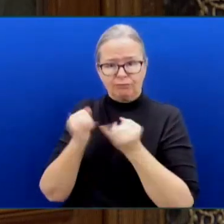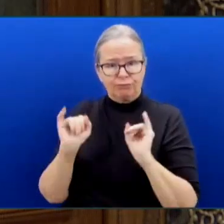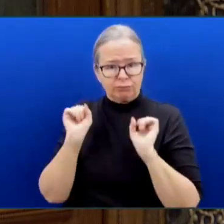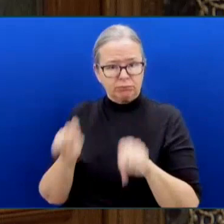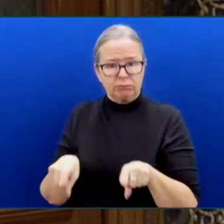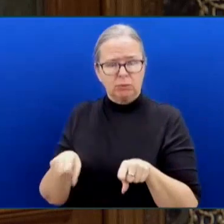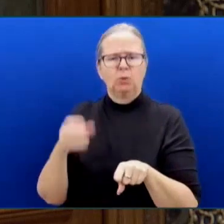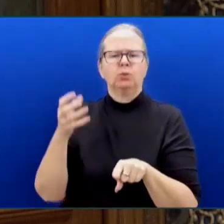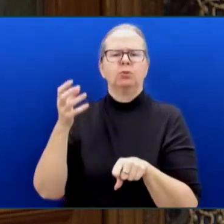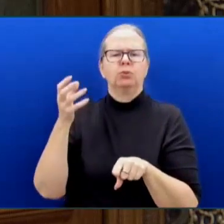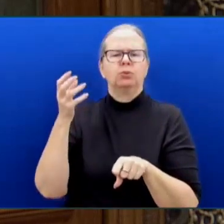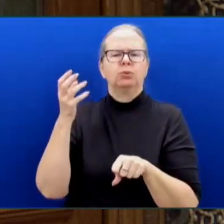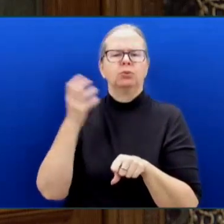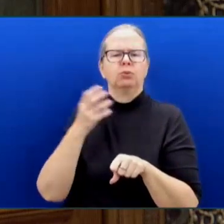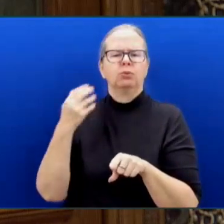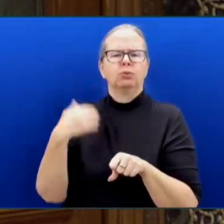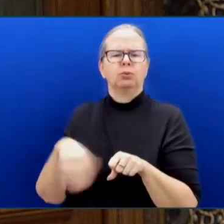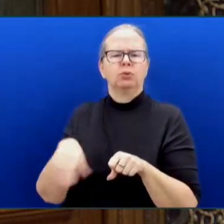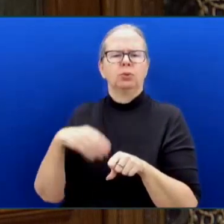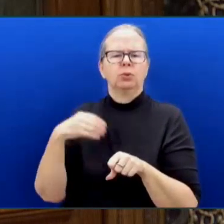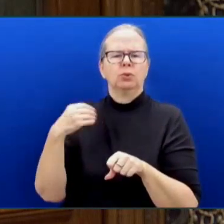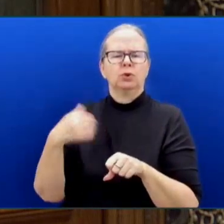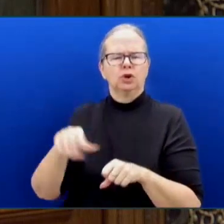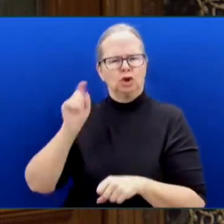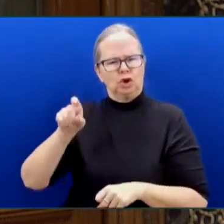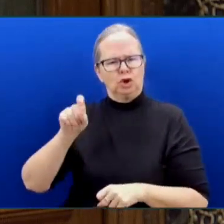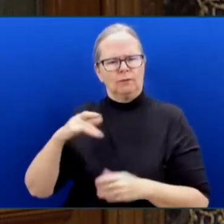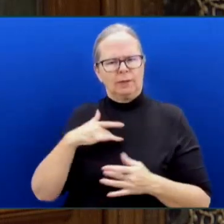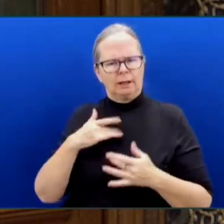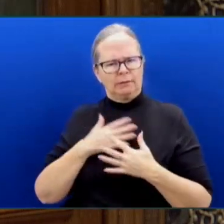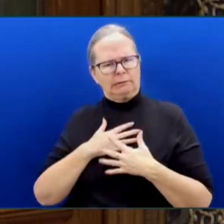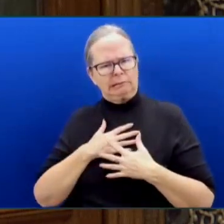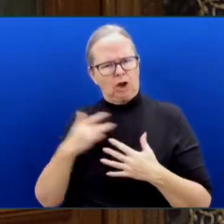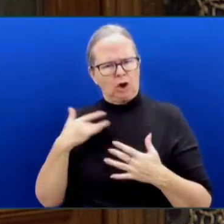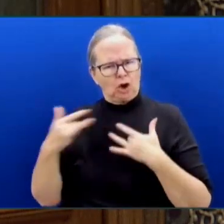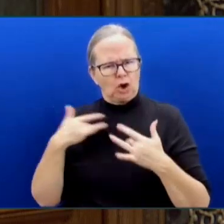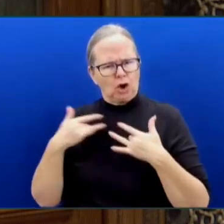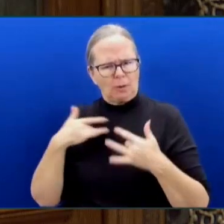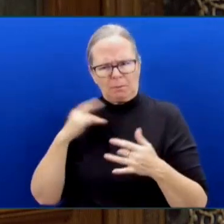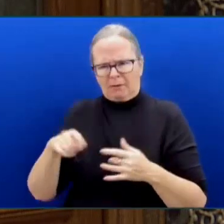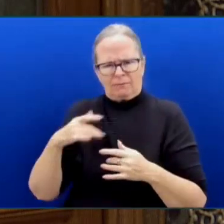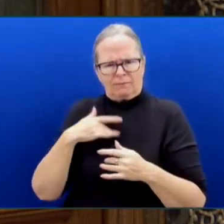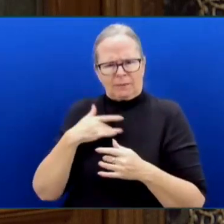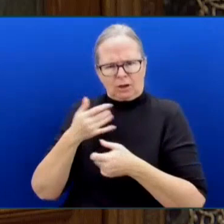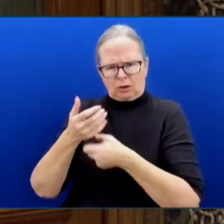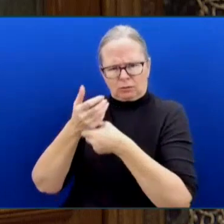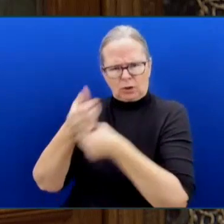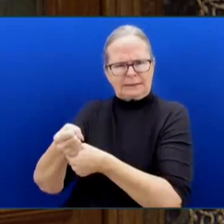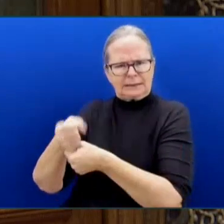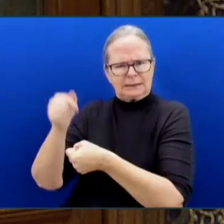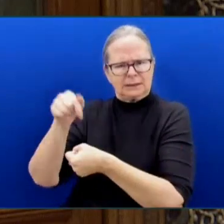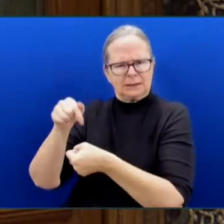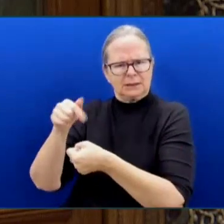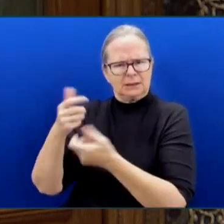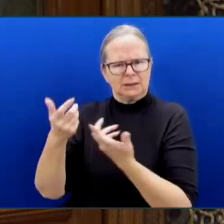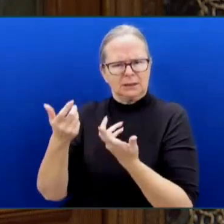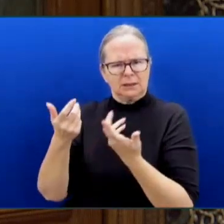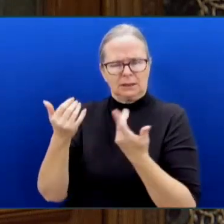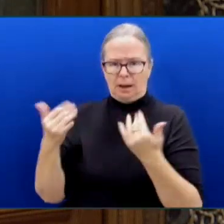public needs to have trust in the system, and the minister and the senior staff continue to fail us. Mr. Speaker, we spend